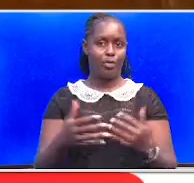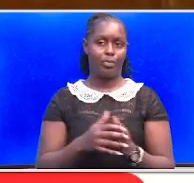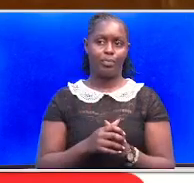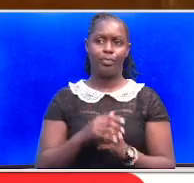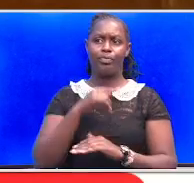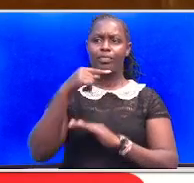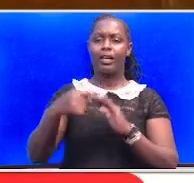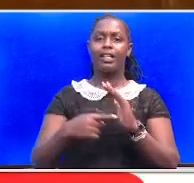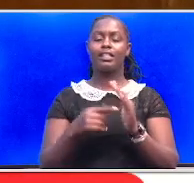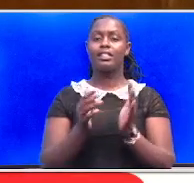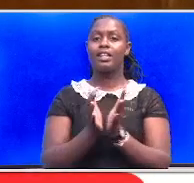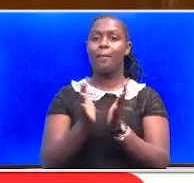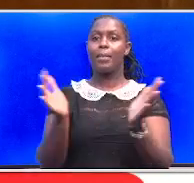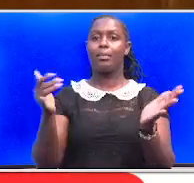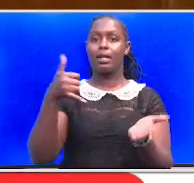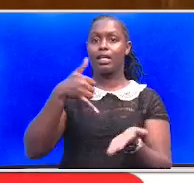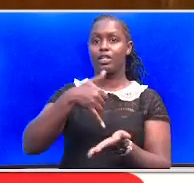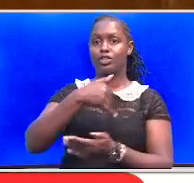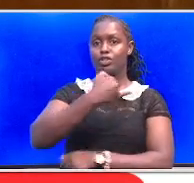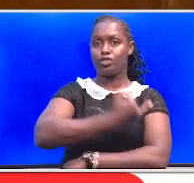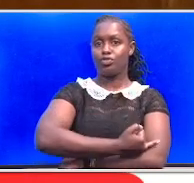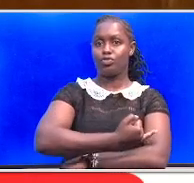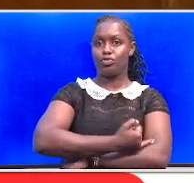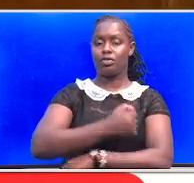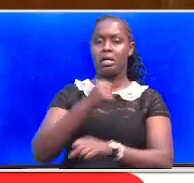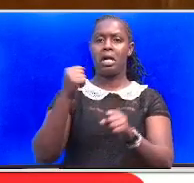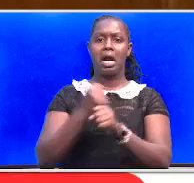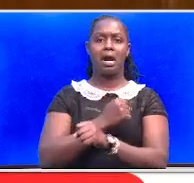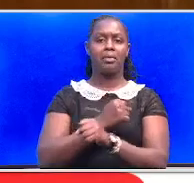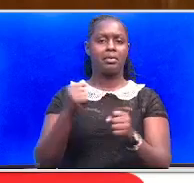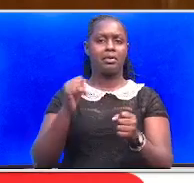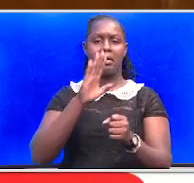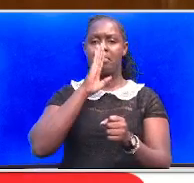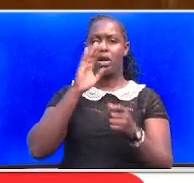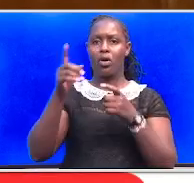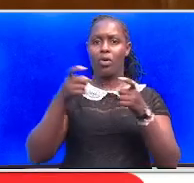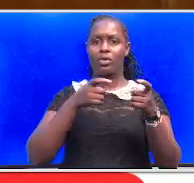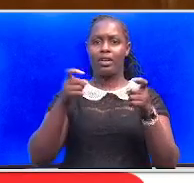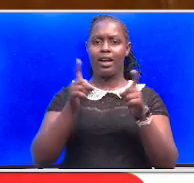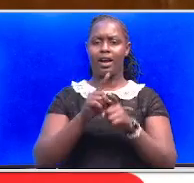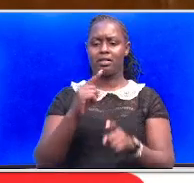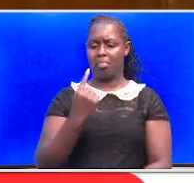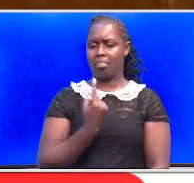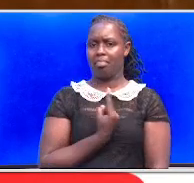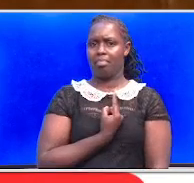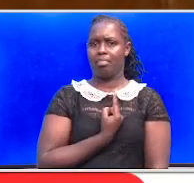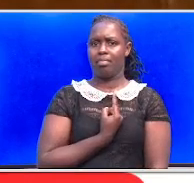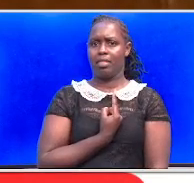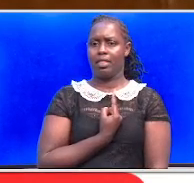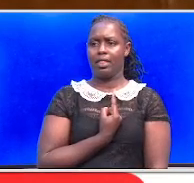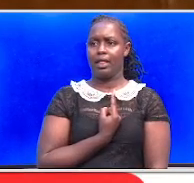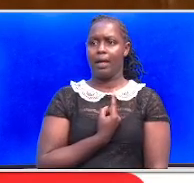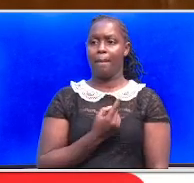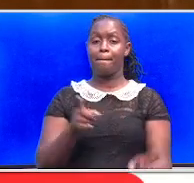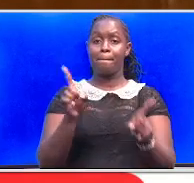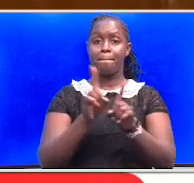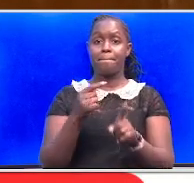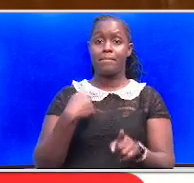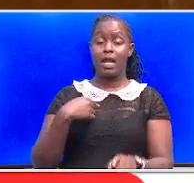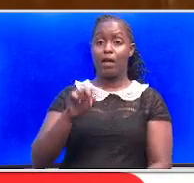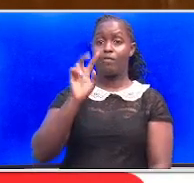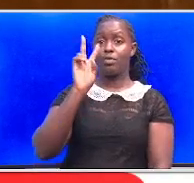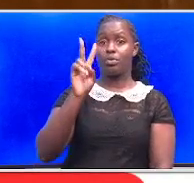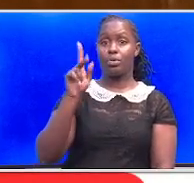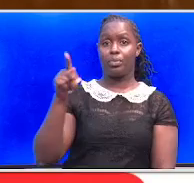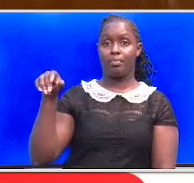institution and it cannot be run as a one-man show. I share responsibilities with my two principal secretaries.